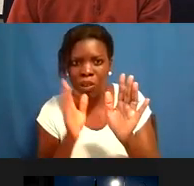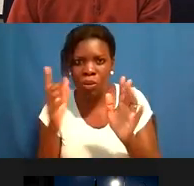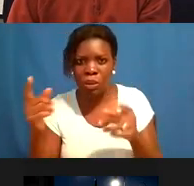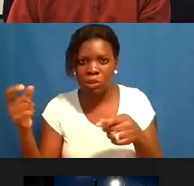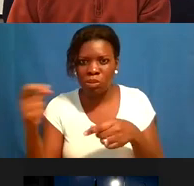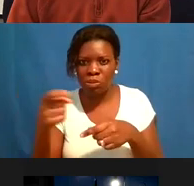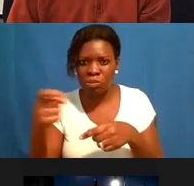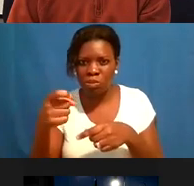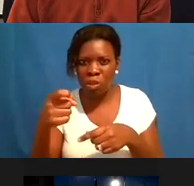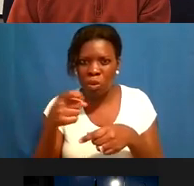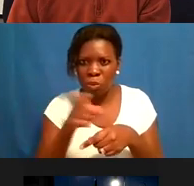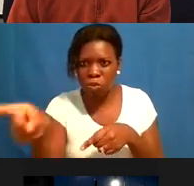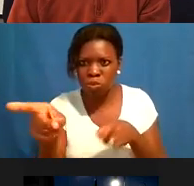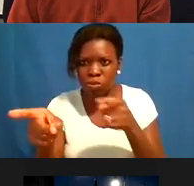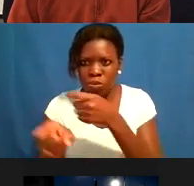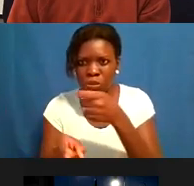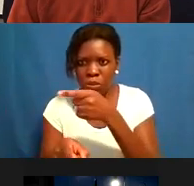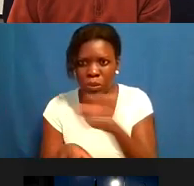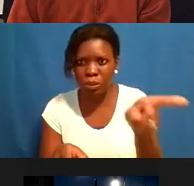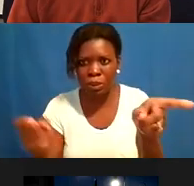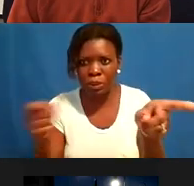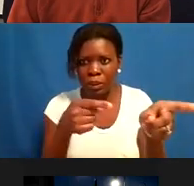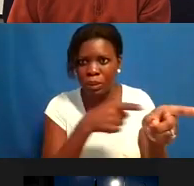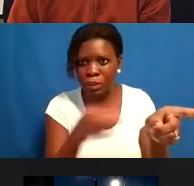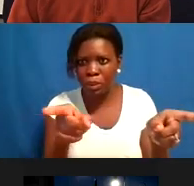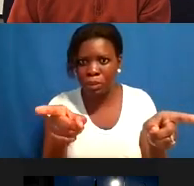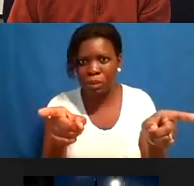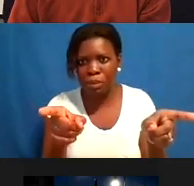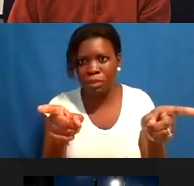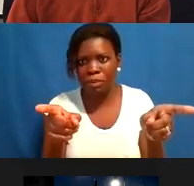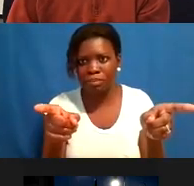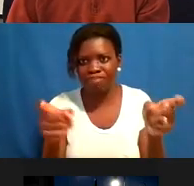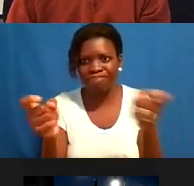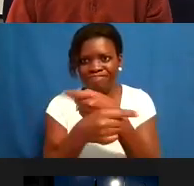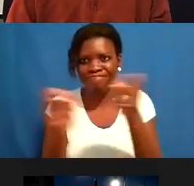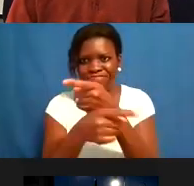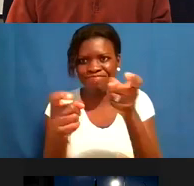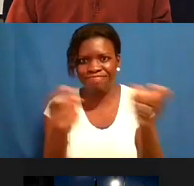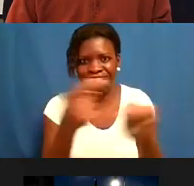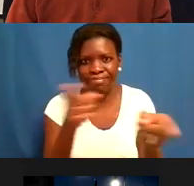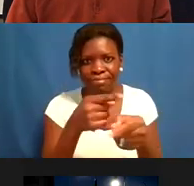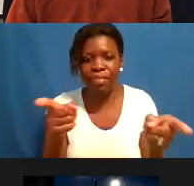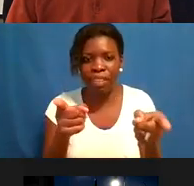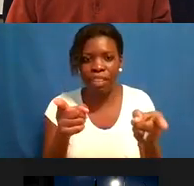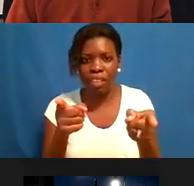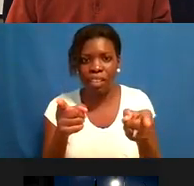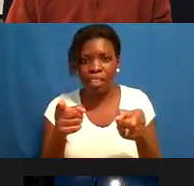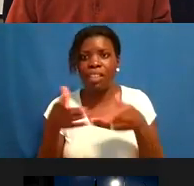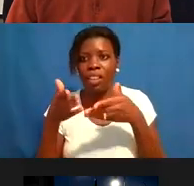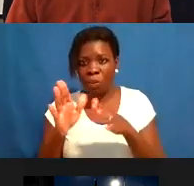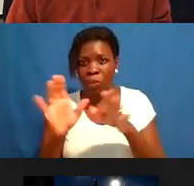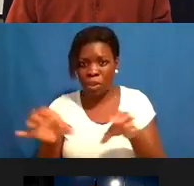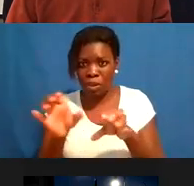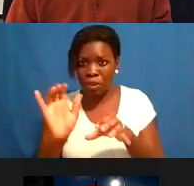then they change directions and shoot off in another going a different way. And the way the bacteria do